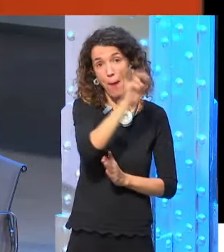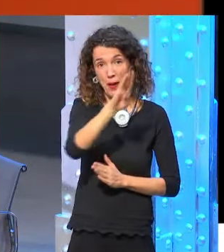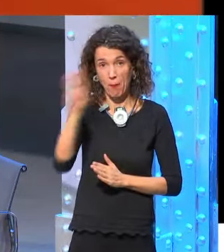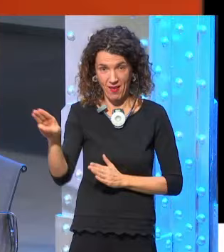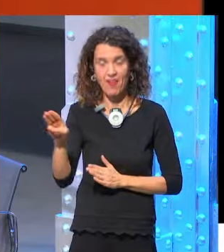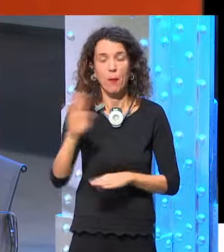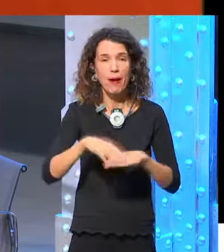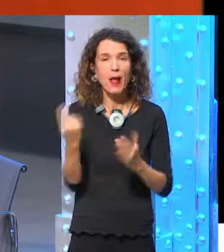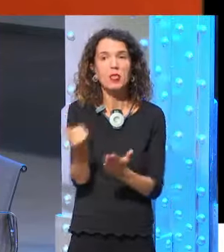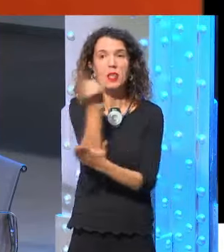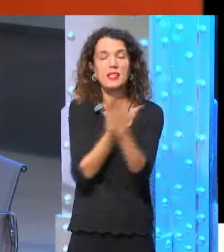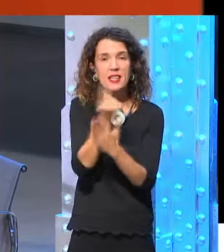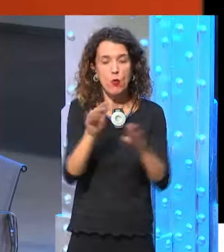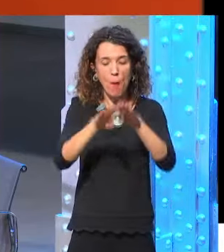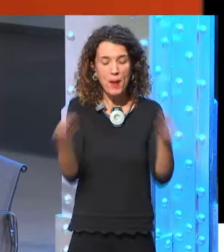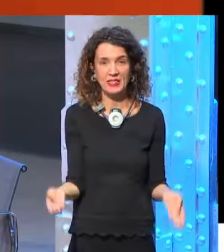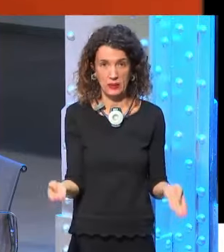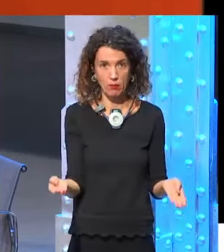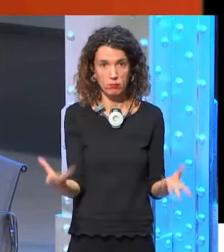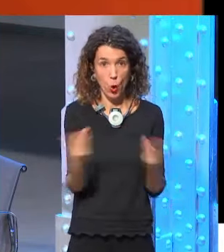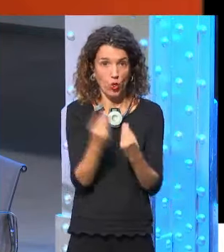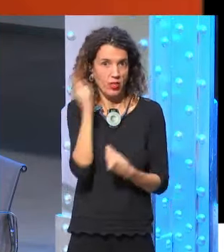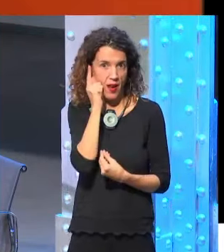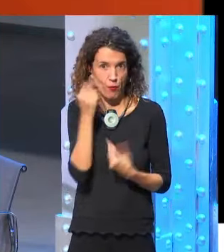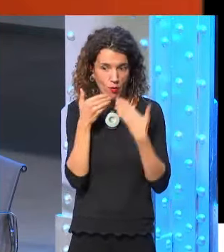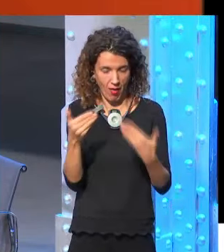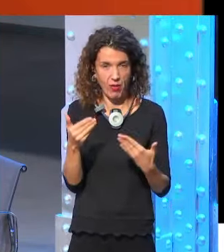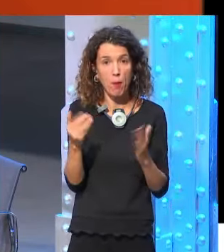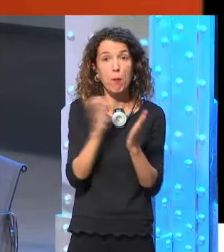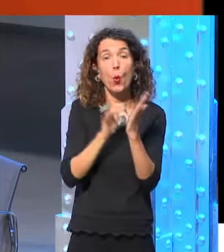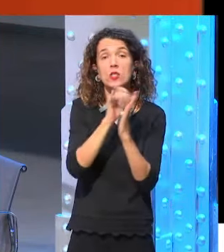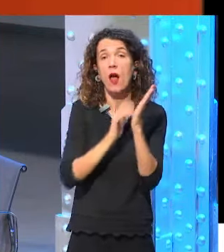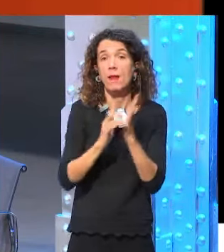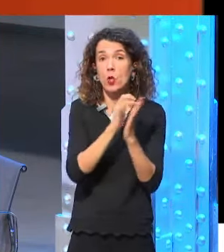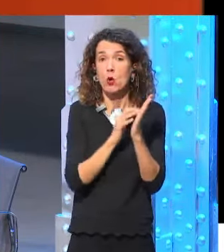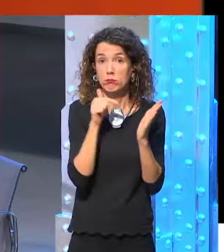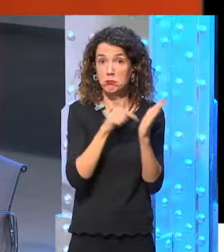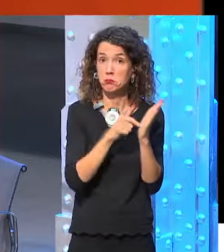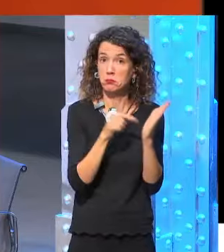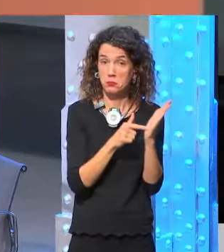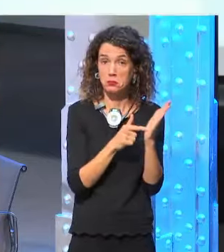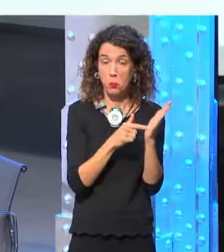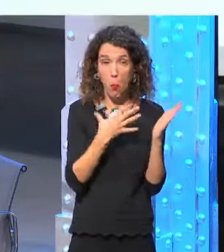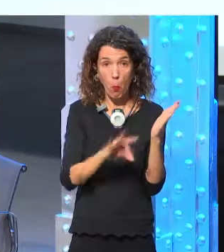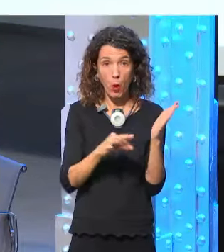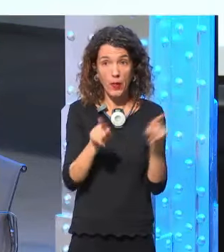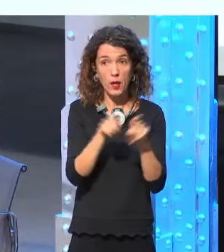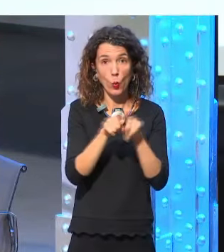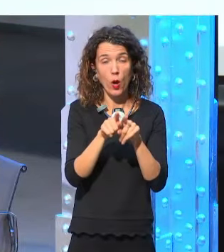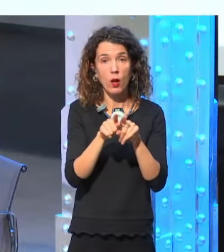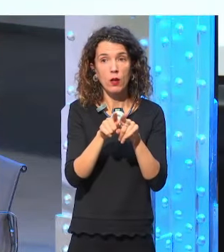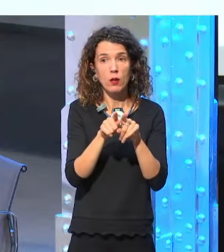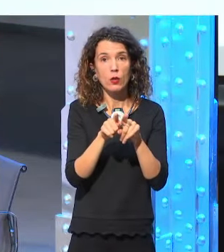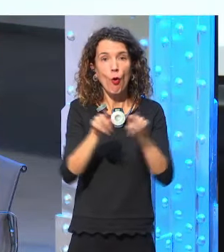that phone. You could push with your button, you could deform a surface with your thumb, and you